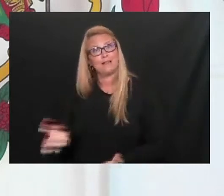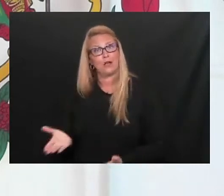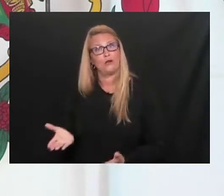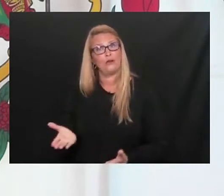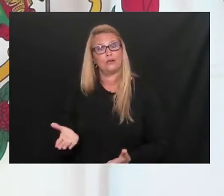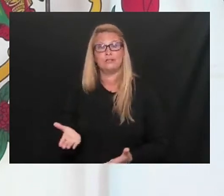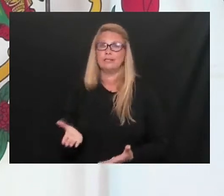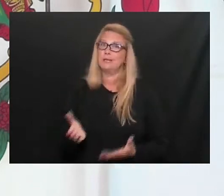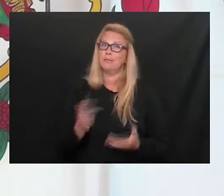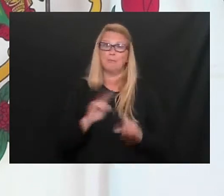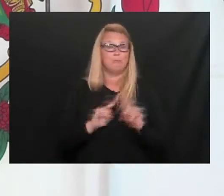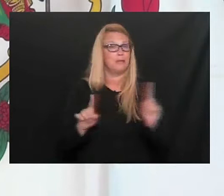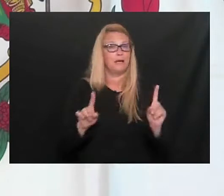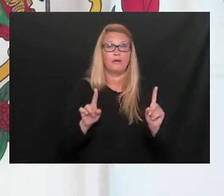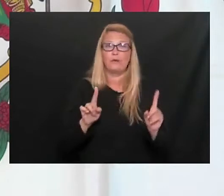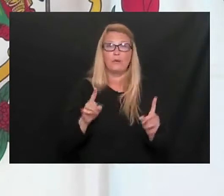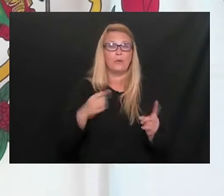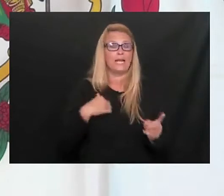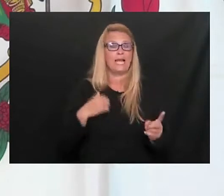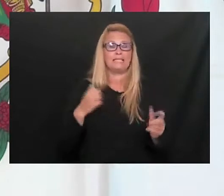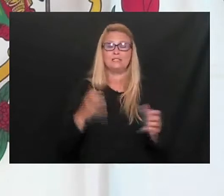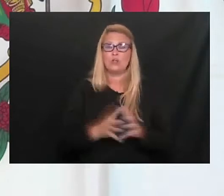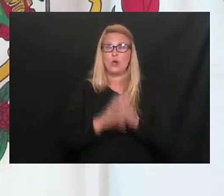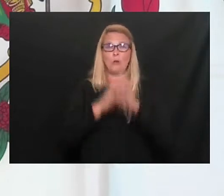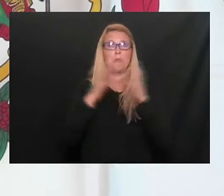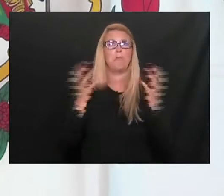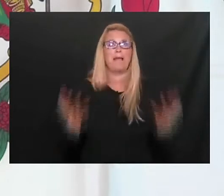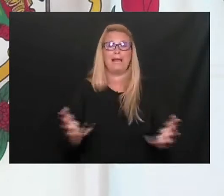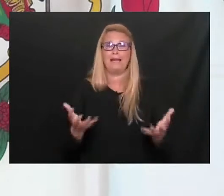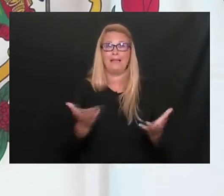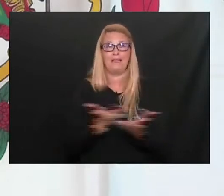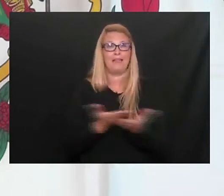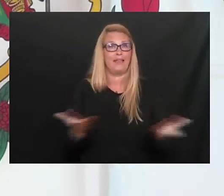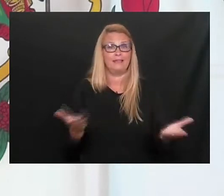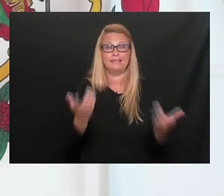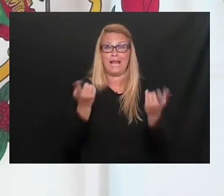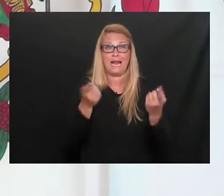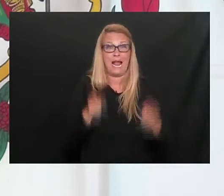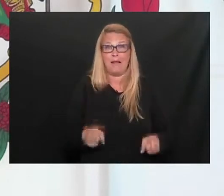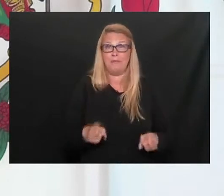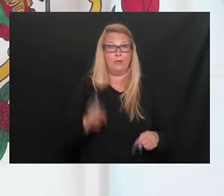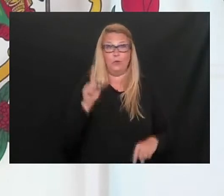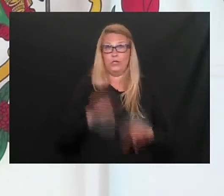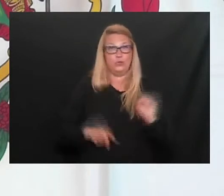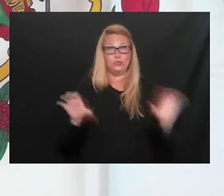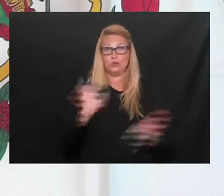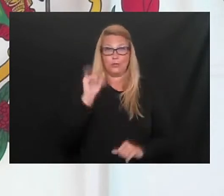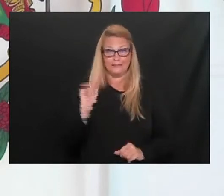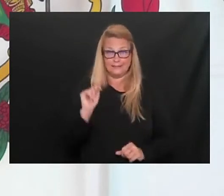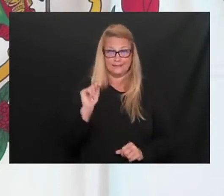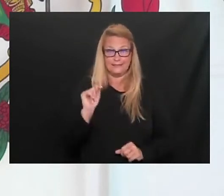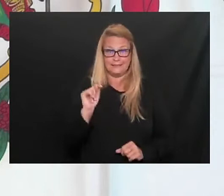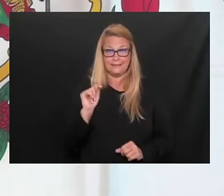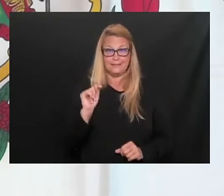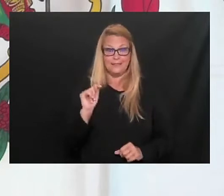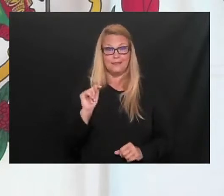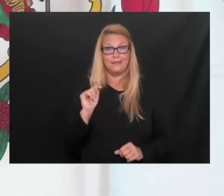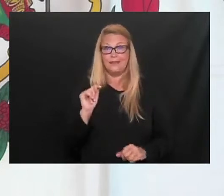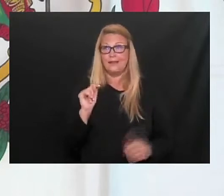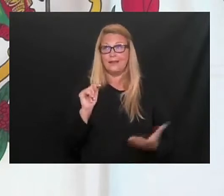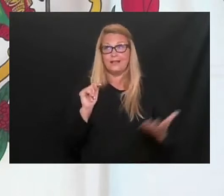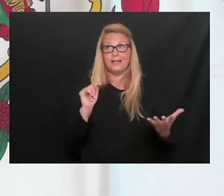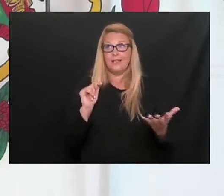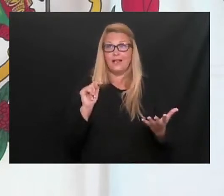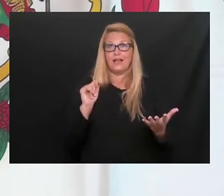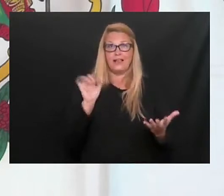time, we had all kinds of intangibles and everything, and we just couldn't do that because, you know, just from the